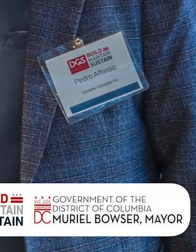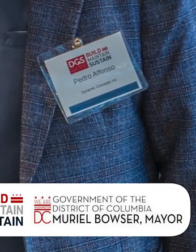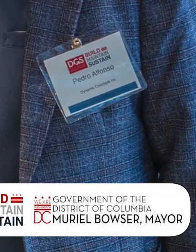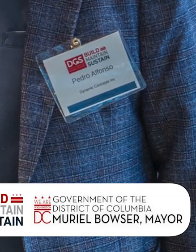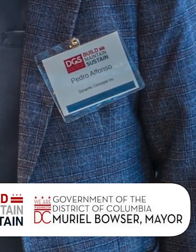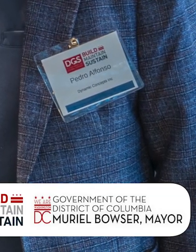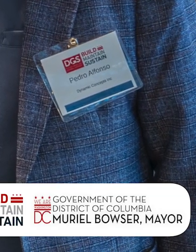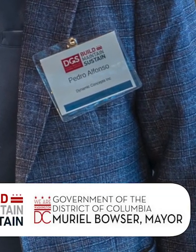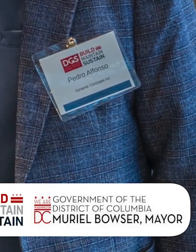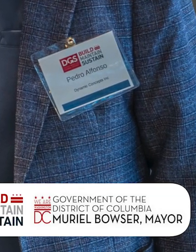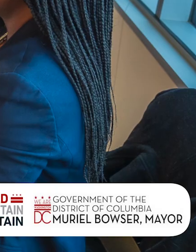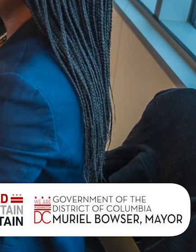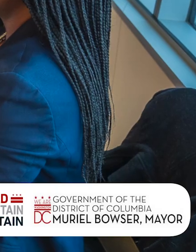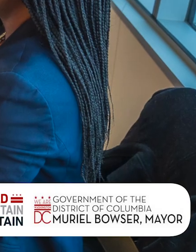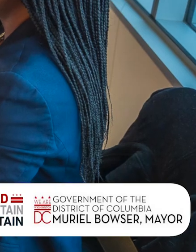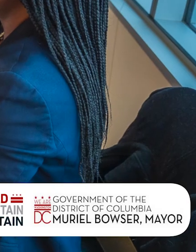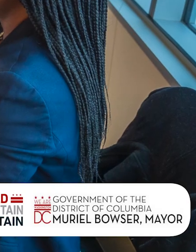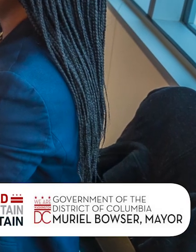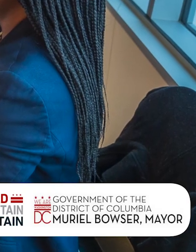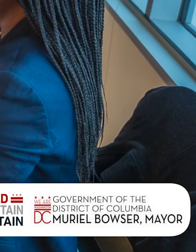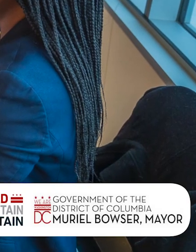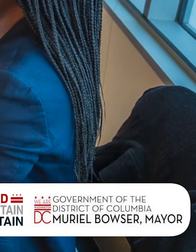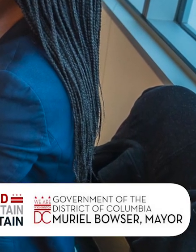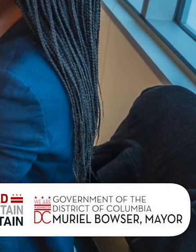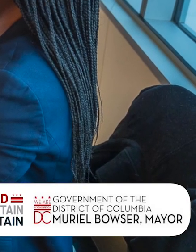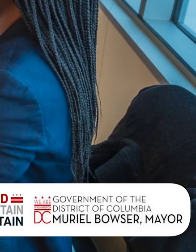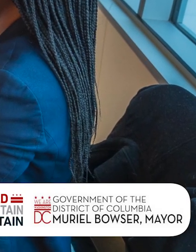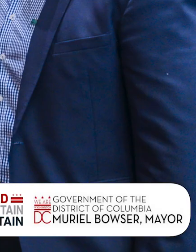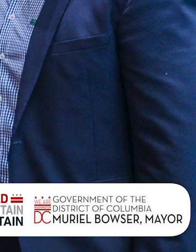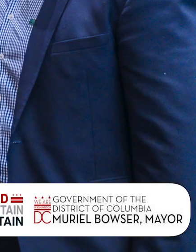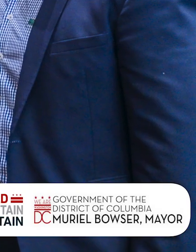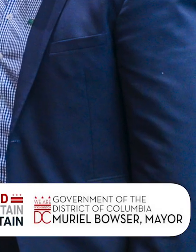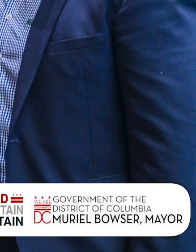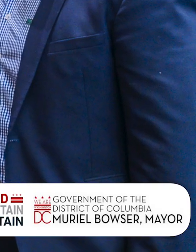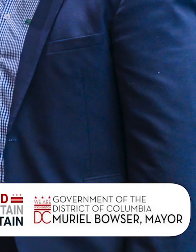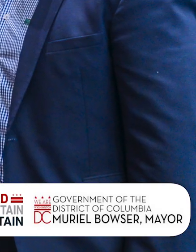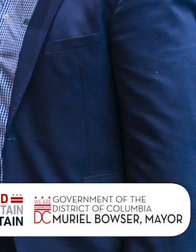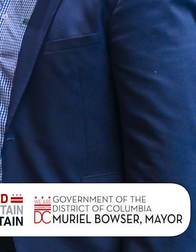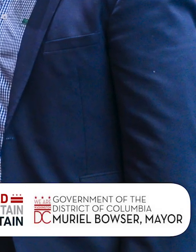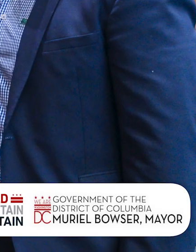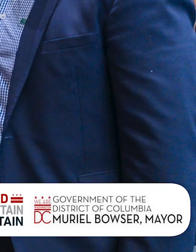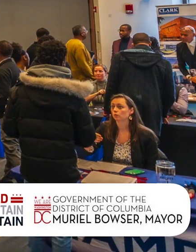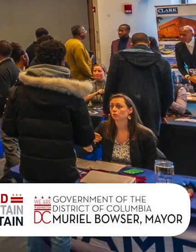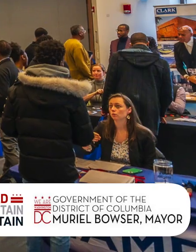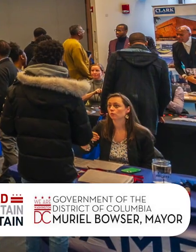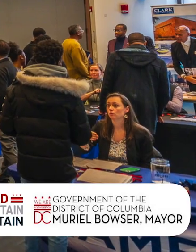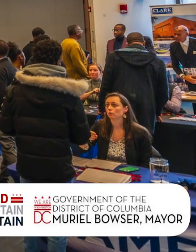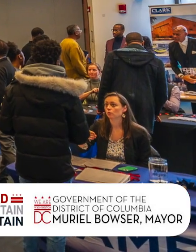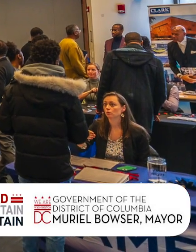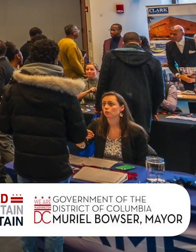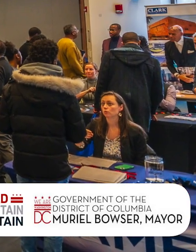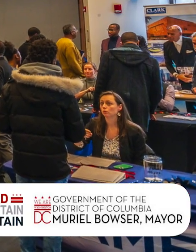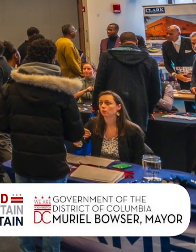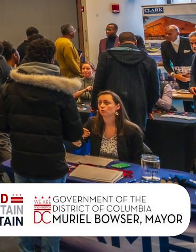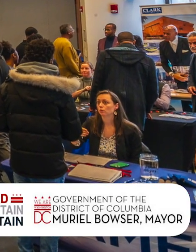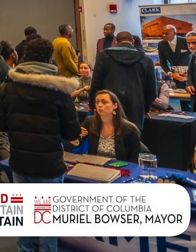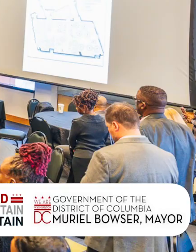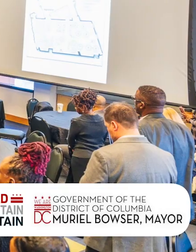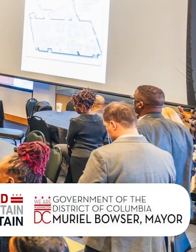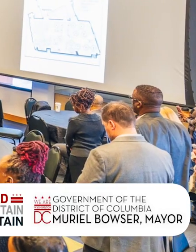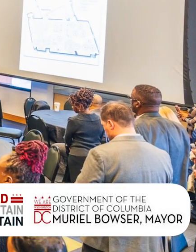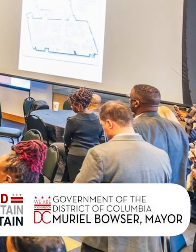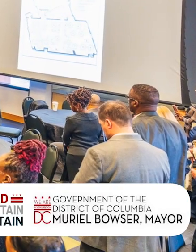all sizes, from certified business enterprises to small business enterprises. DGS is about